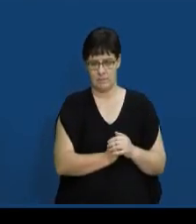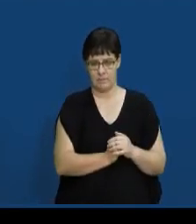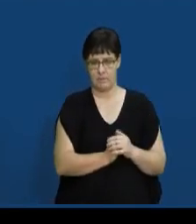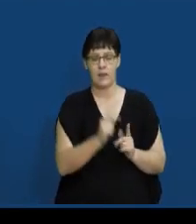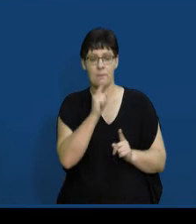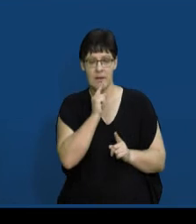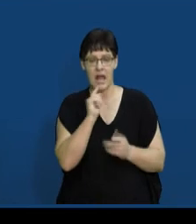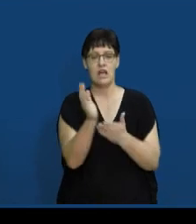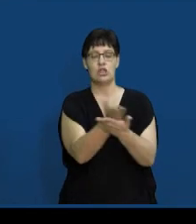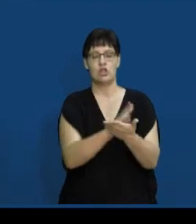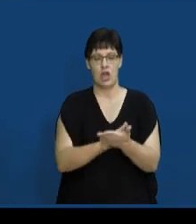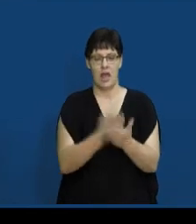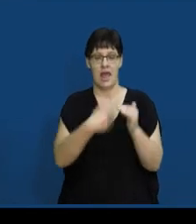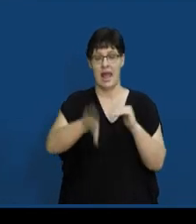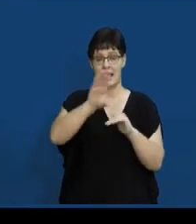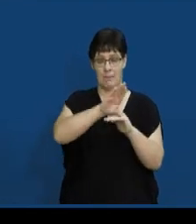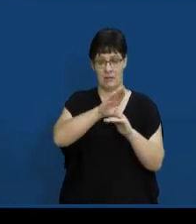share capital note? Okay.